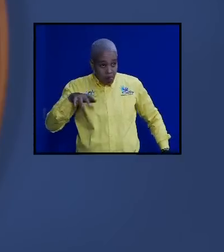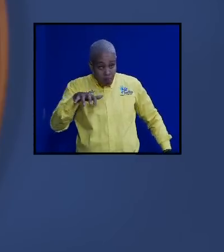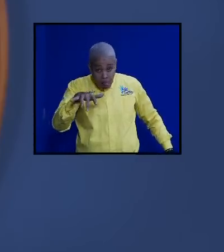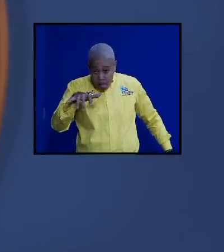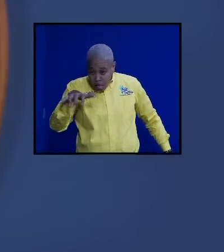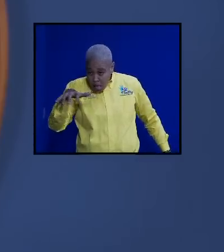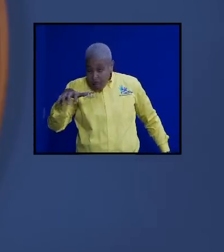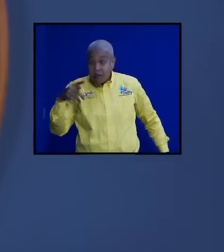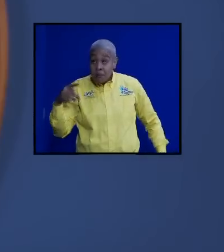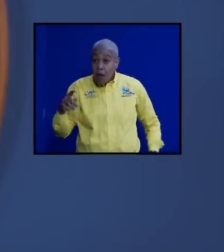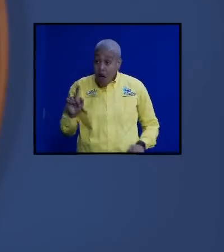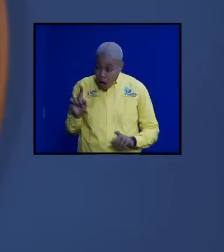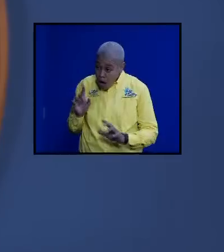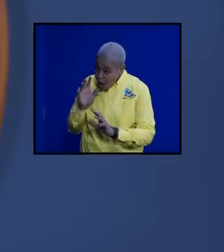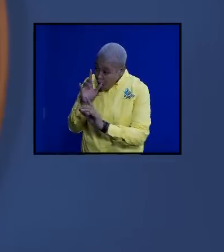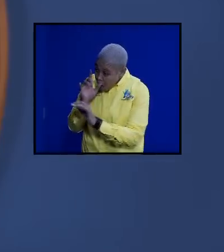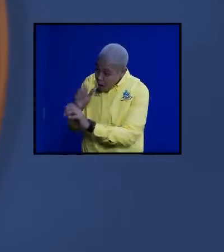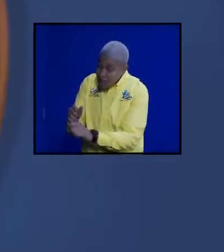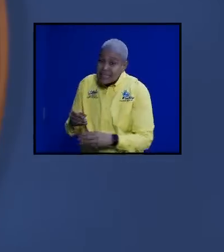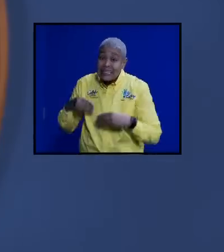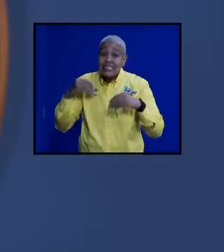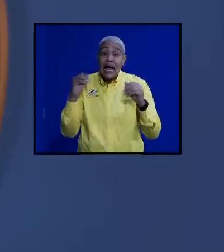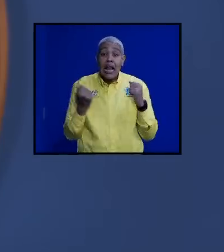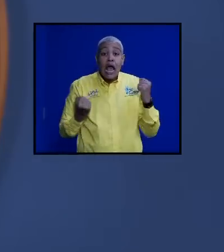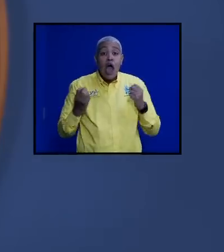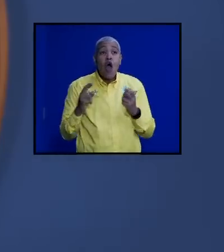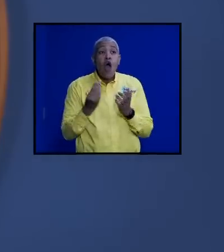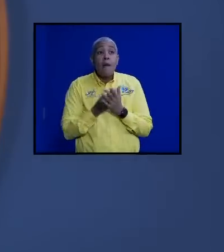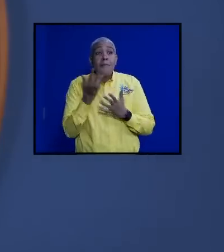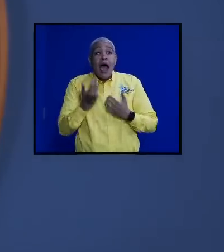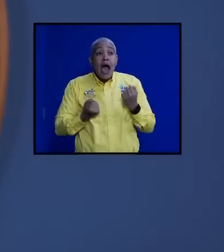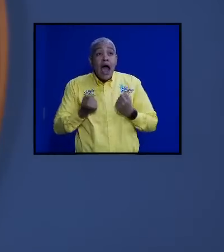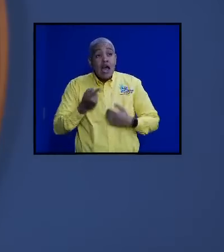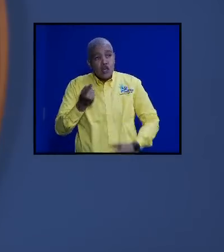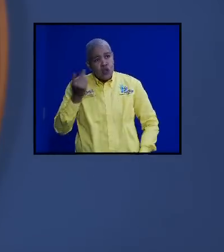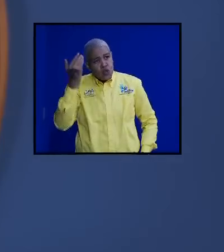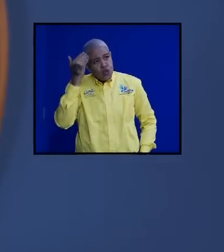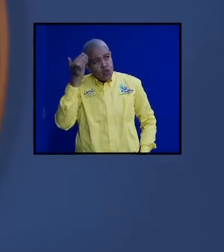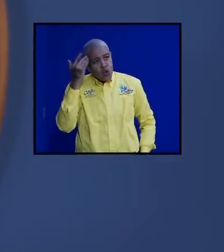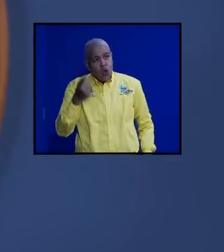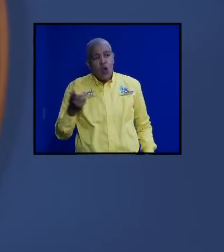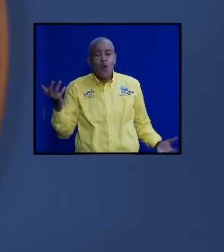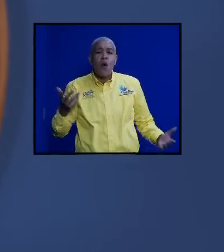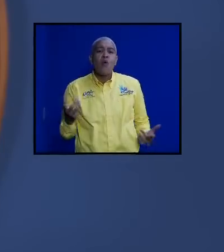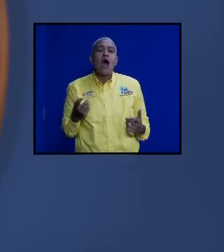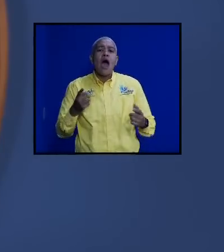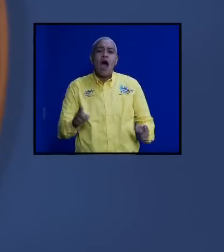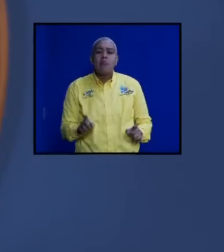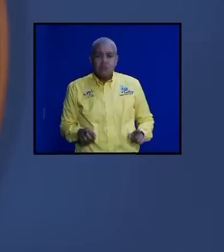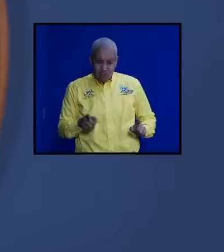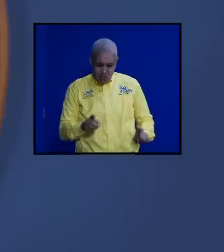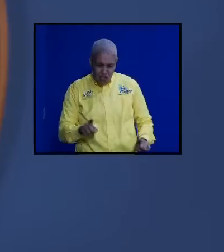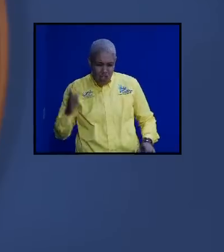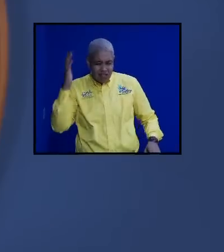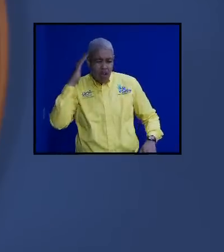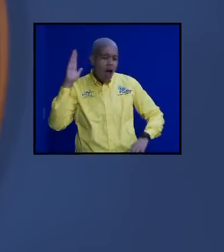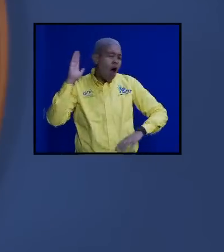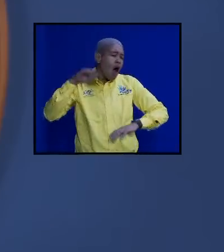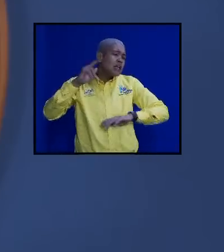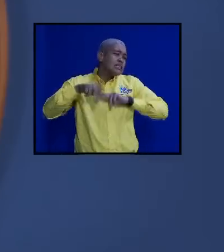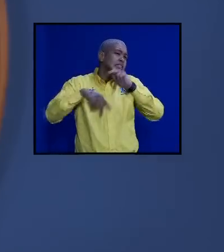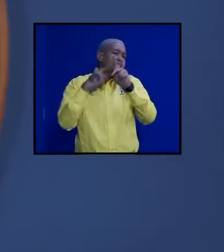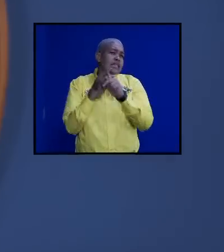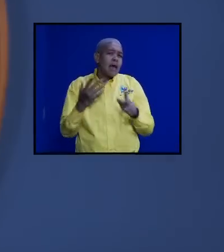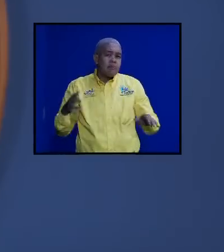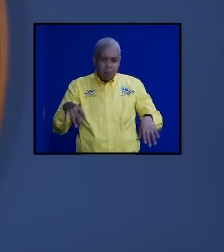attracting people to sell cars or buy cars, and you know what would happen as a result of that. So there were all kinds of things we were